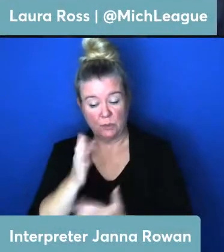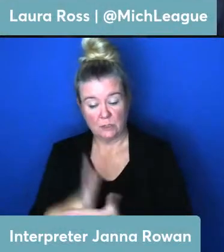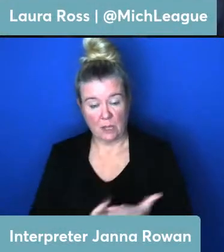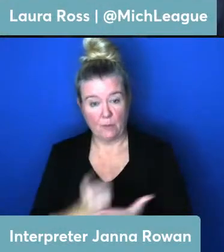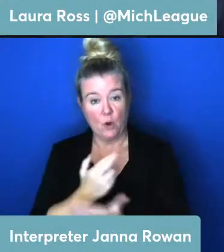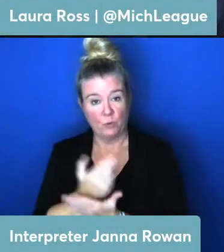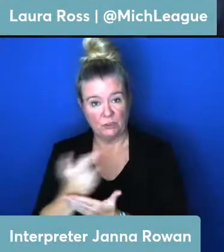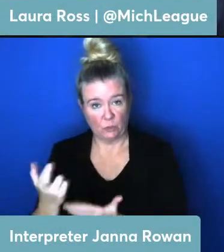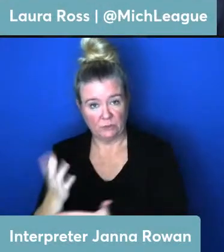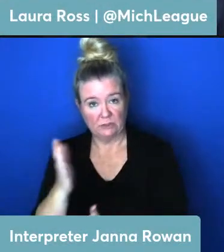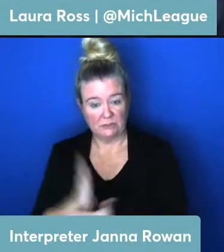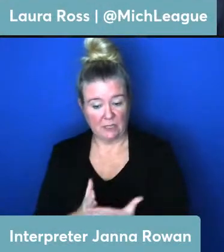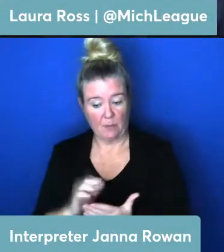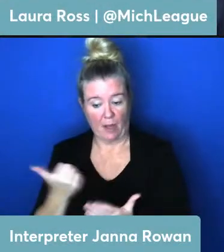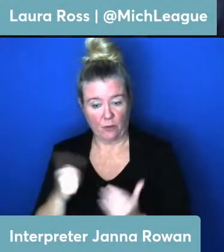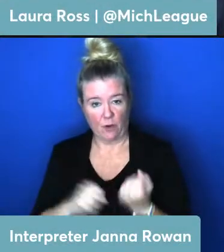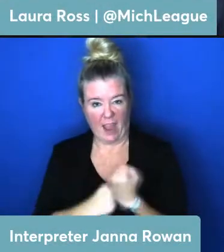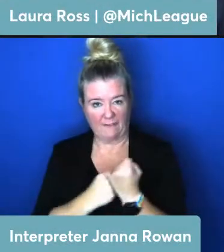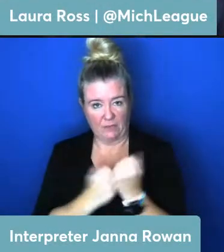resources and some fellow advocates.